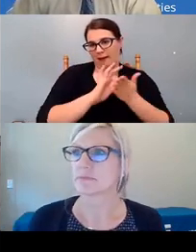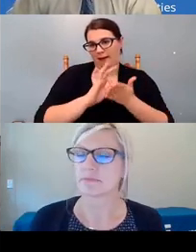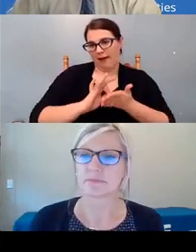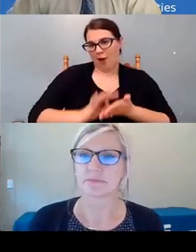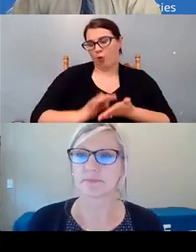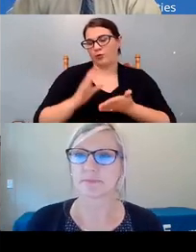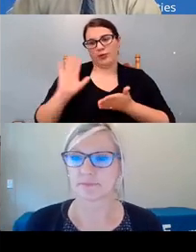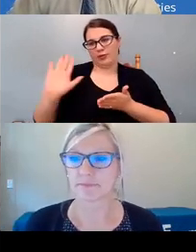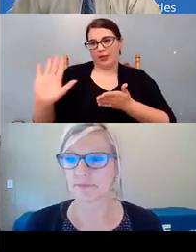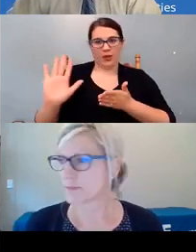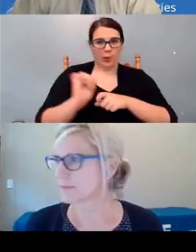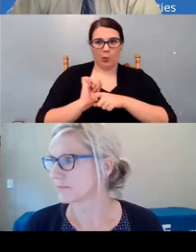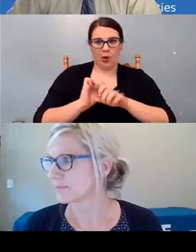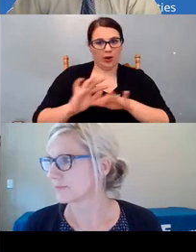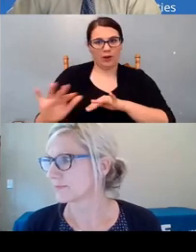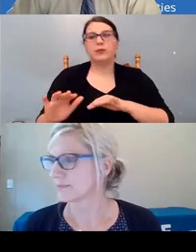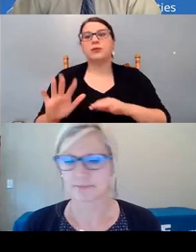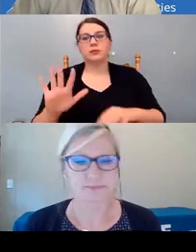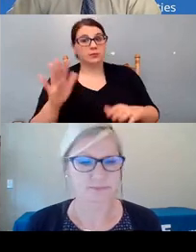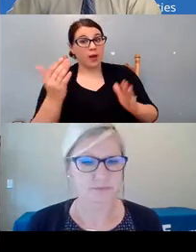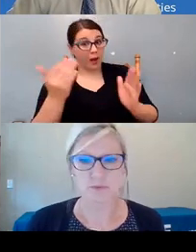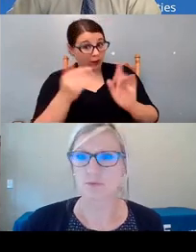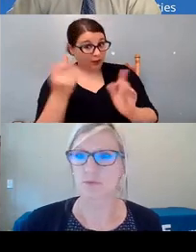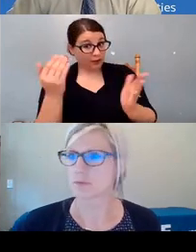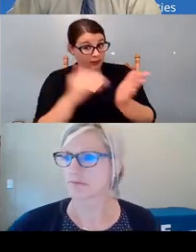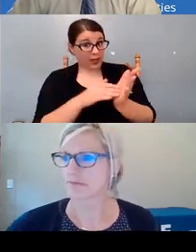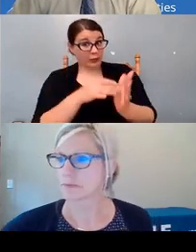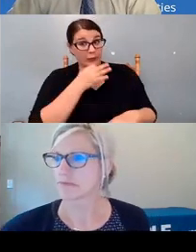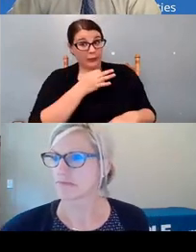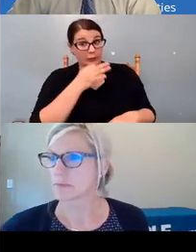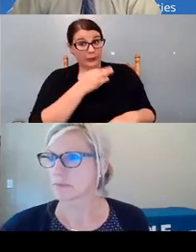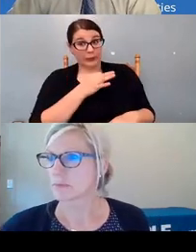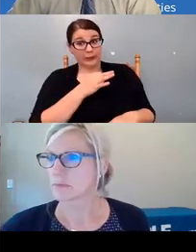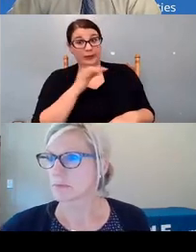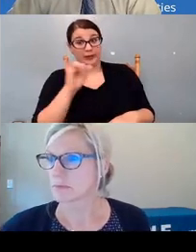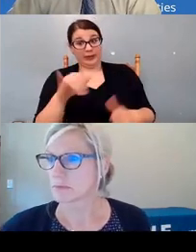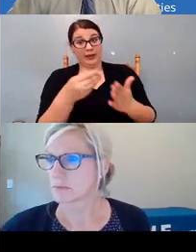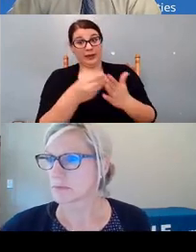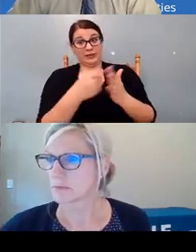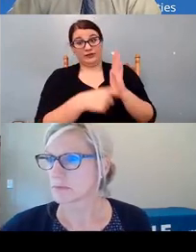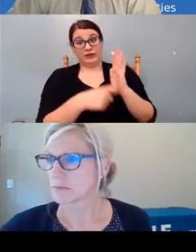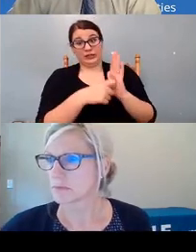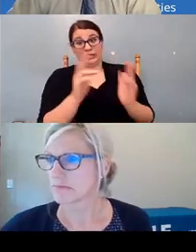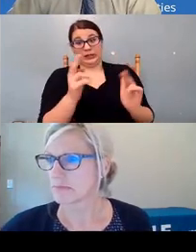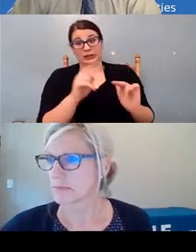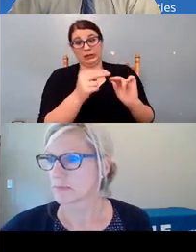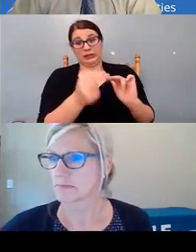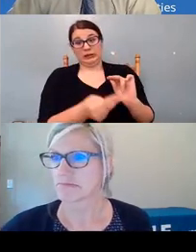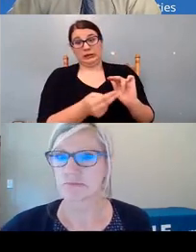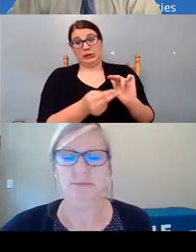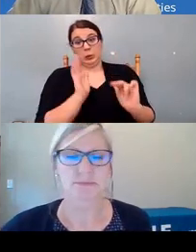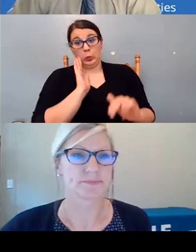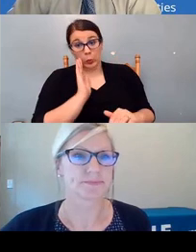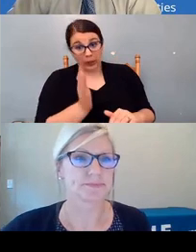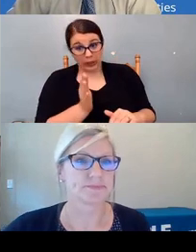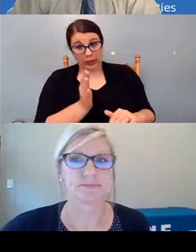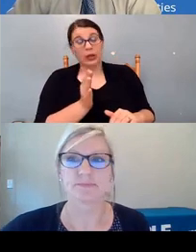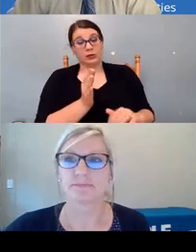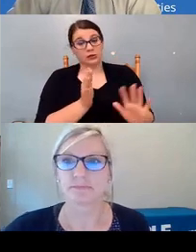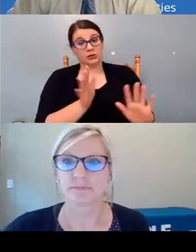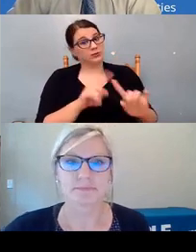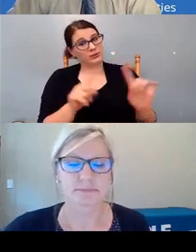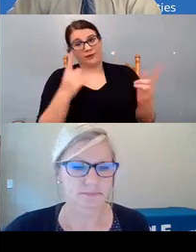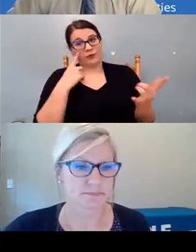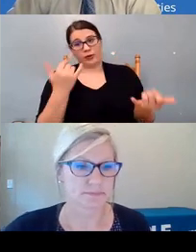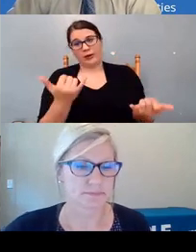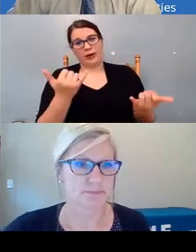do. Again, we are looking at reducing that here hopefully soon, and continue to try to drive that cost down as much as possible. But